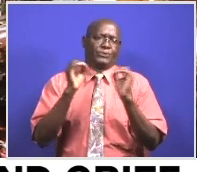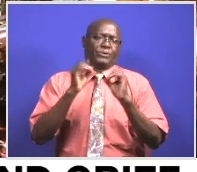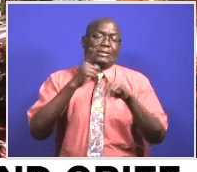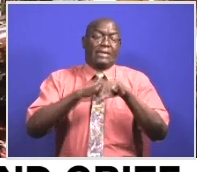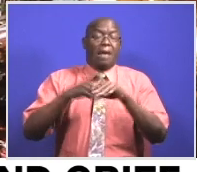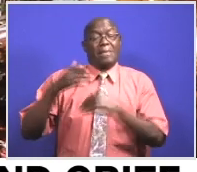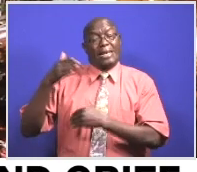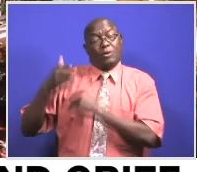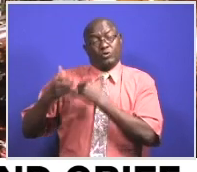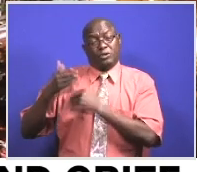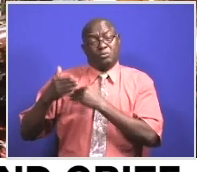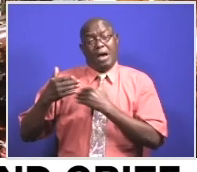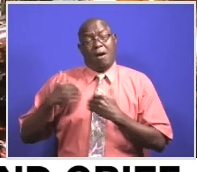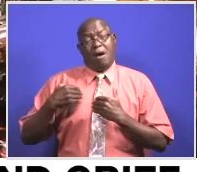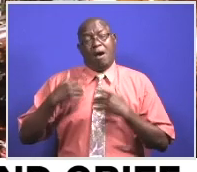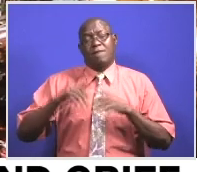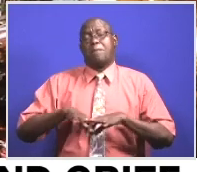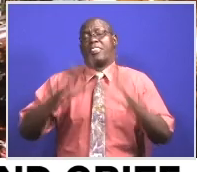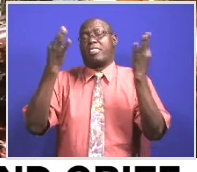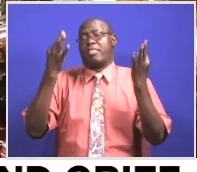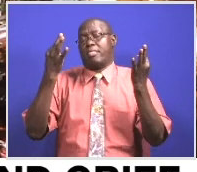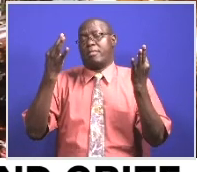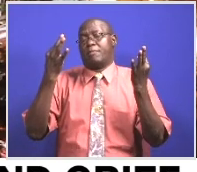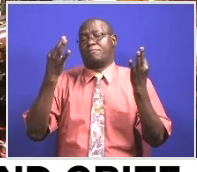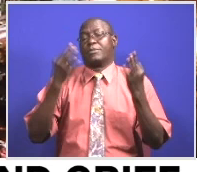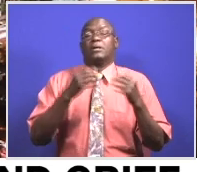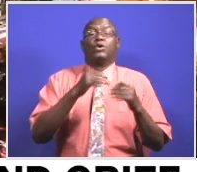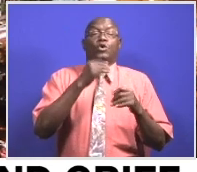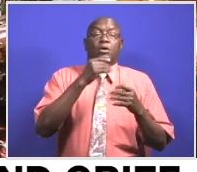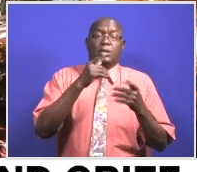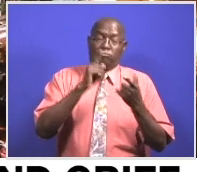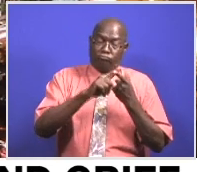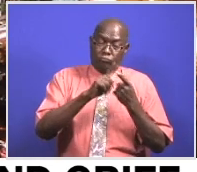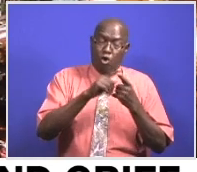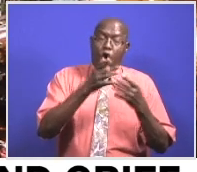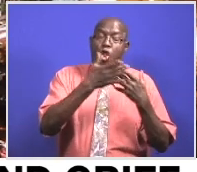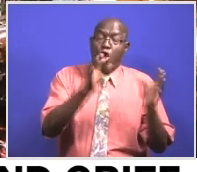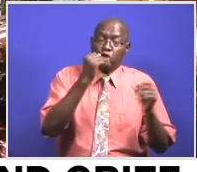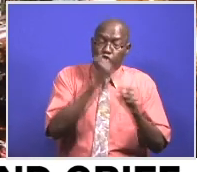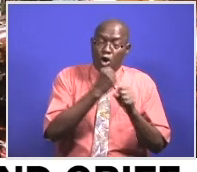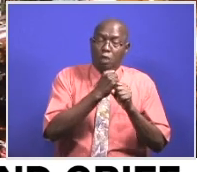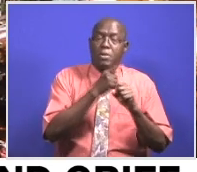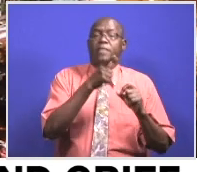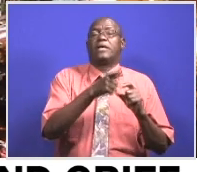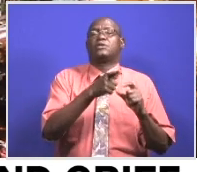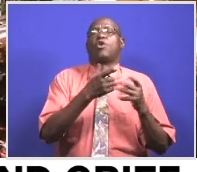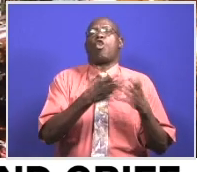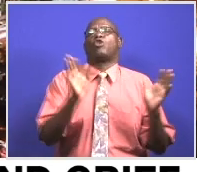relationship. You get it. Losing a job is a loss. Losing a relationship, it's a